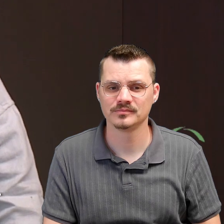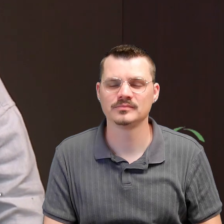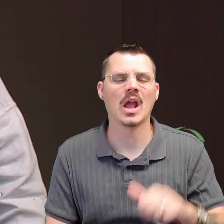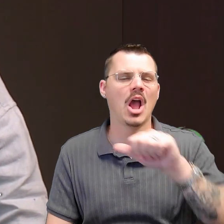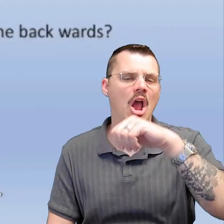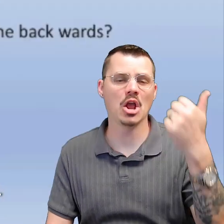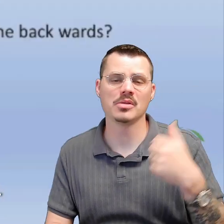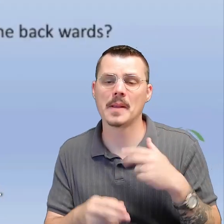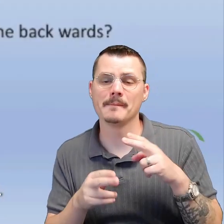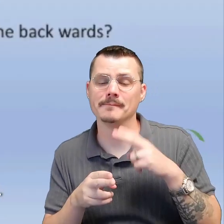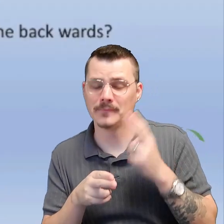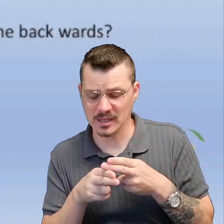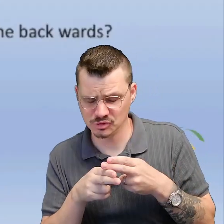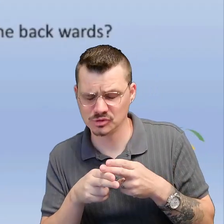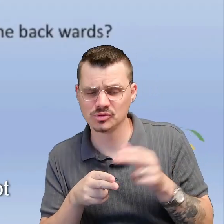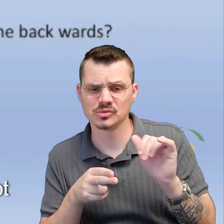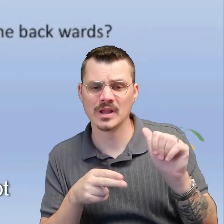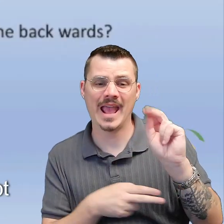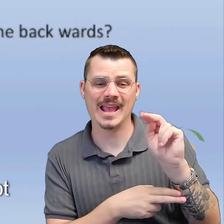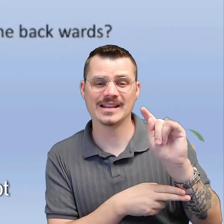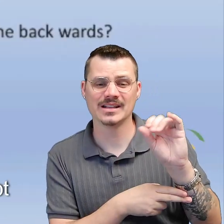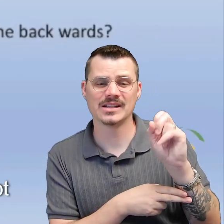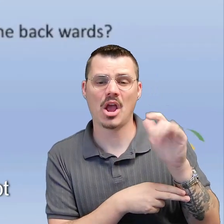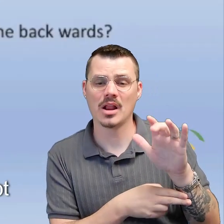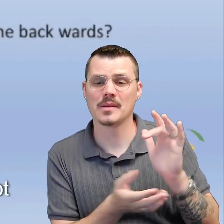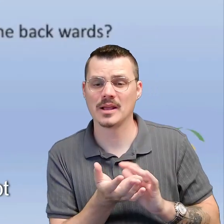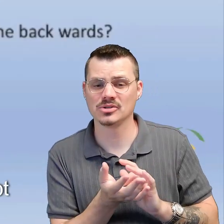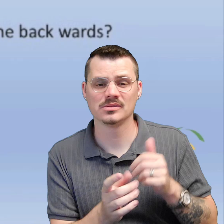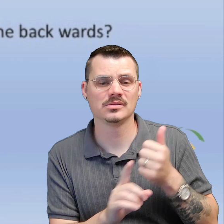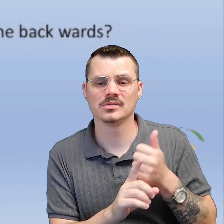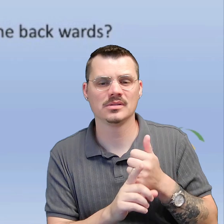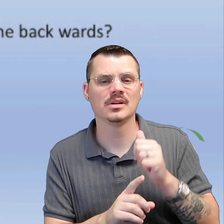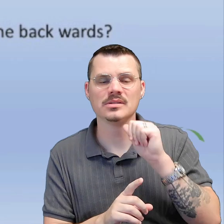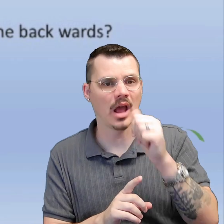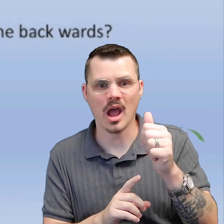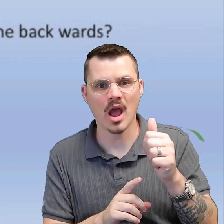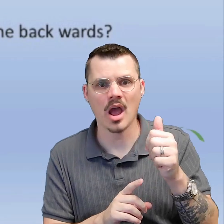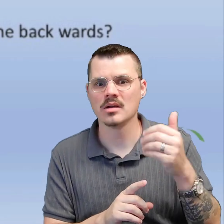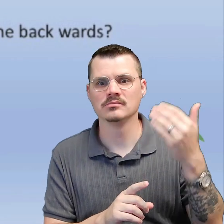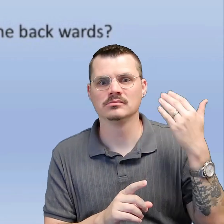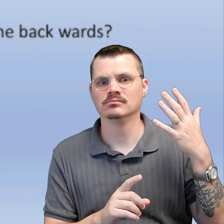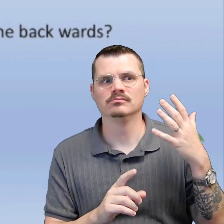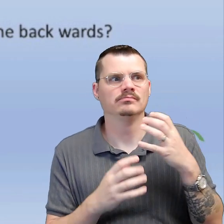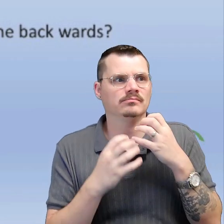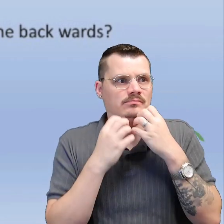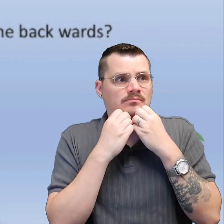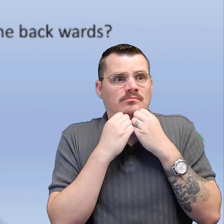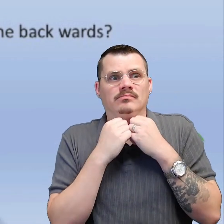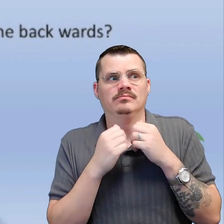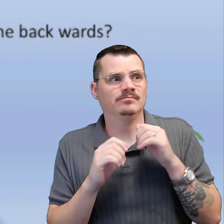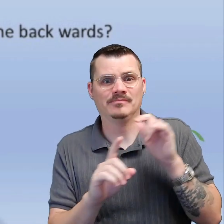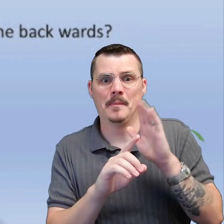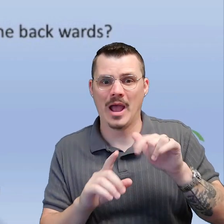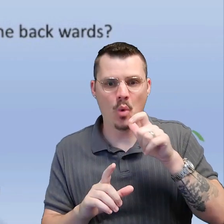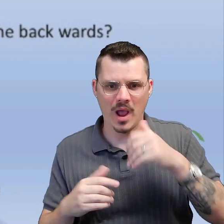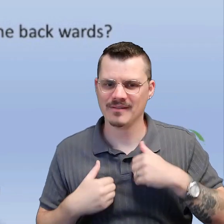The other thing I'll mention is that antipsychotic medications were not universally beloved by people with